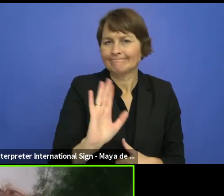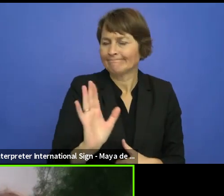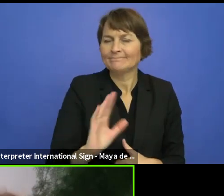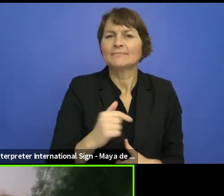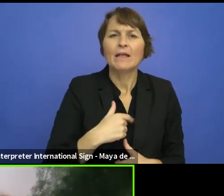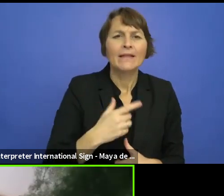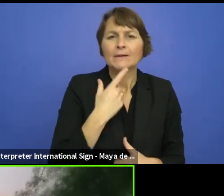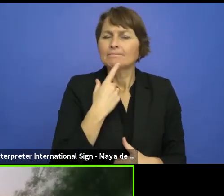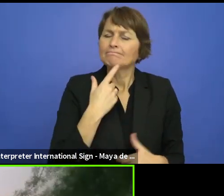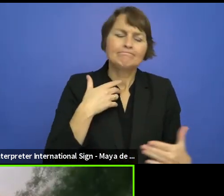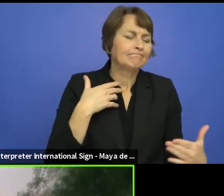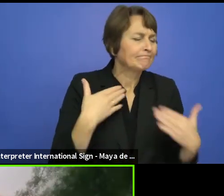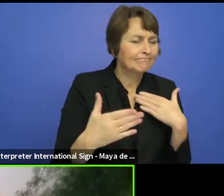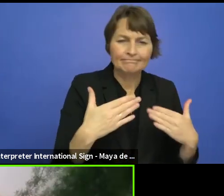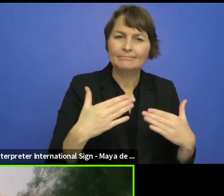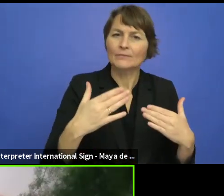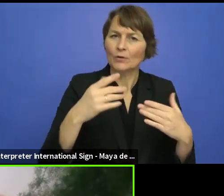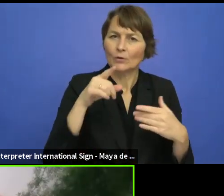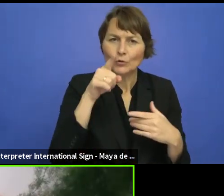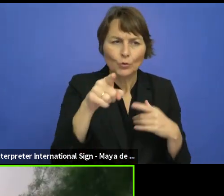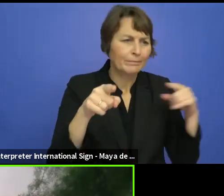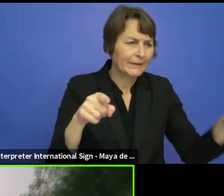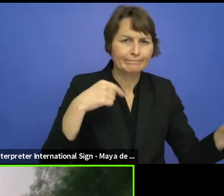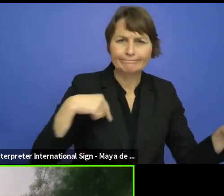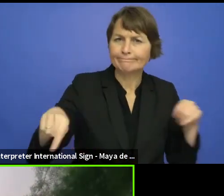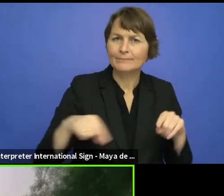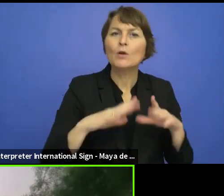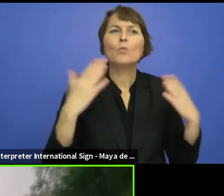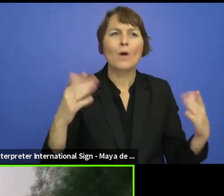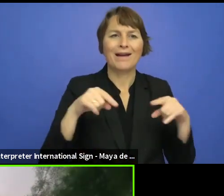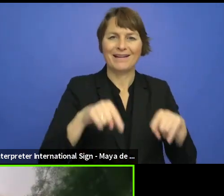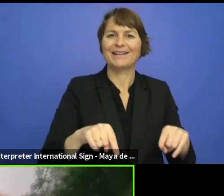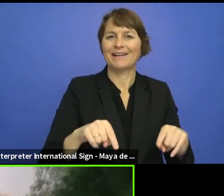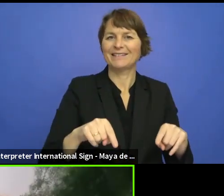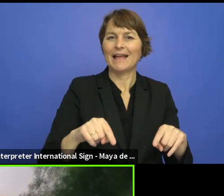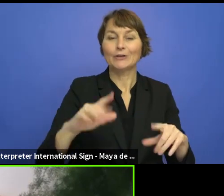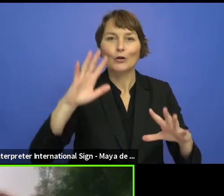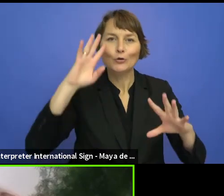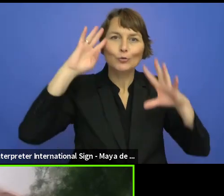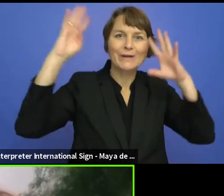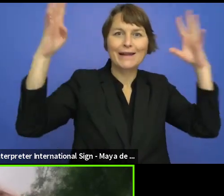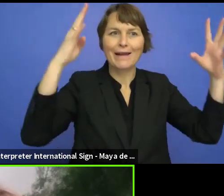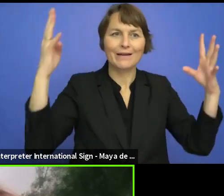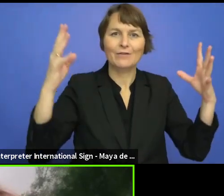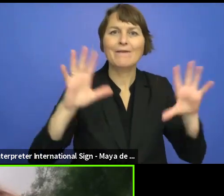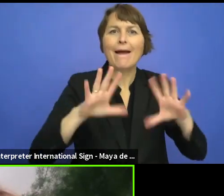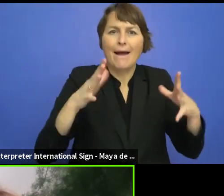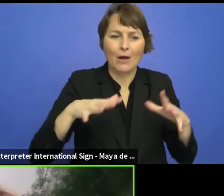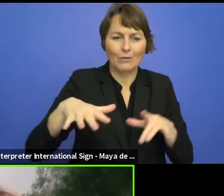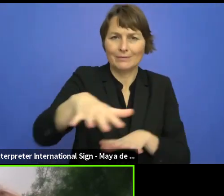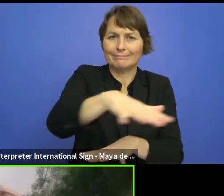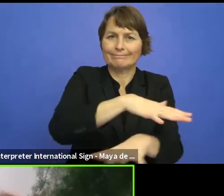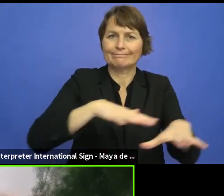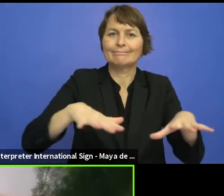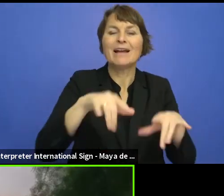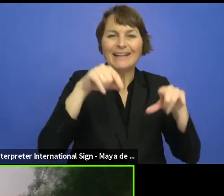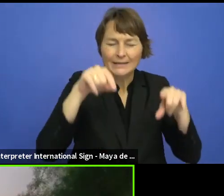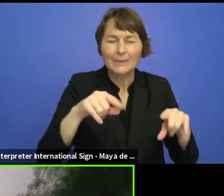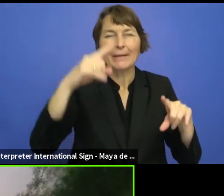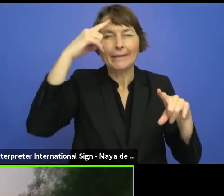we are in this new ecology, creative ecology. We recognize and this is where policy becomes very important.